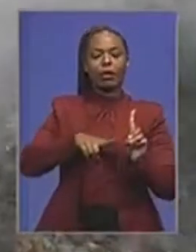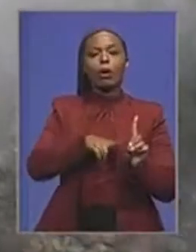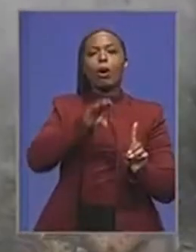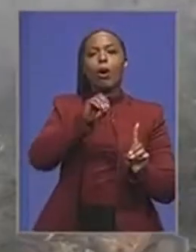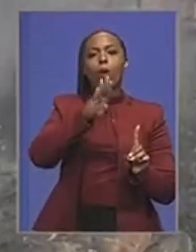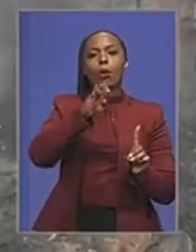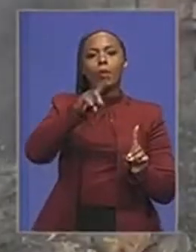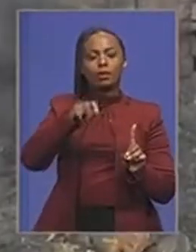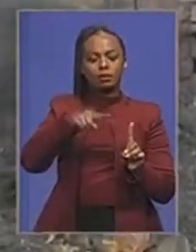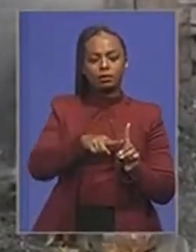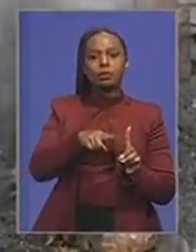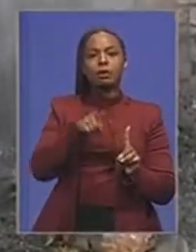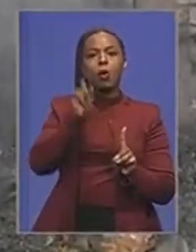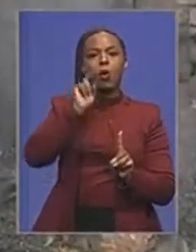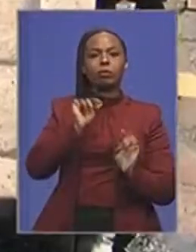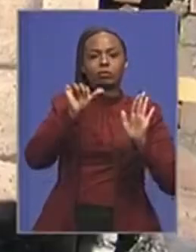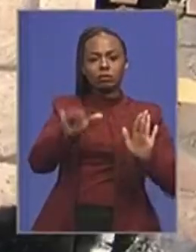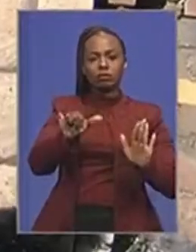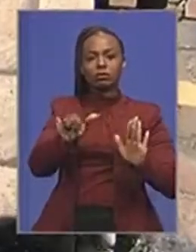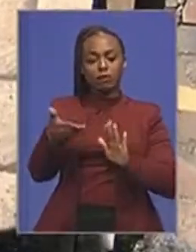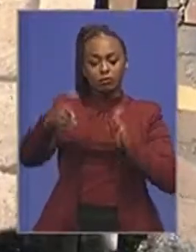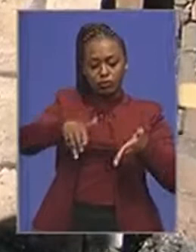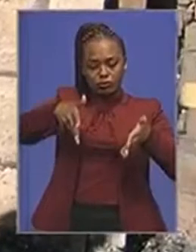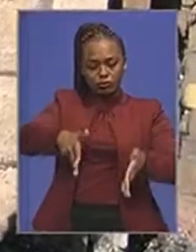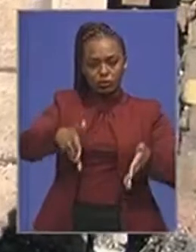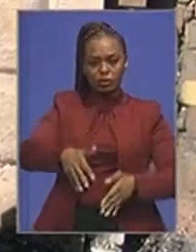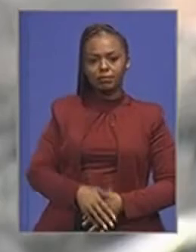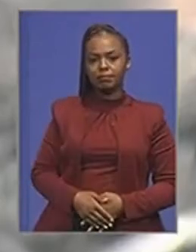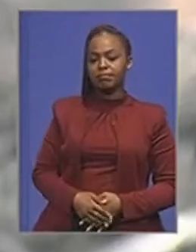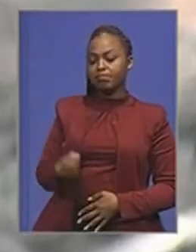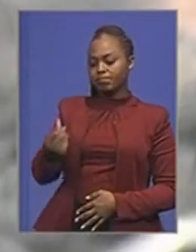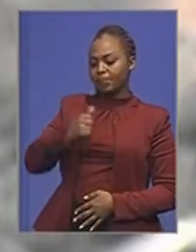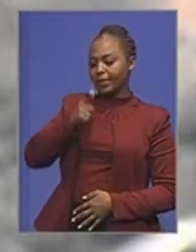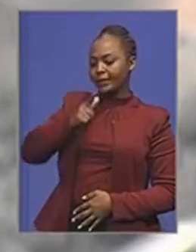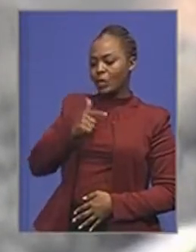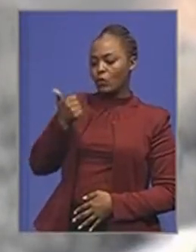Jérôme Koukou Jérôme Koukou said goodnight to me and then he went to sleep.